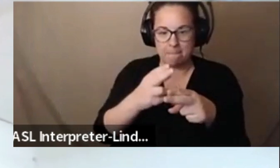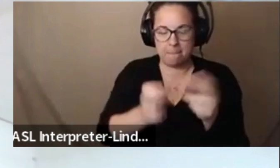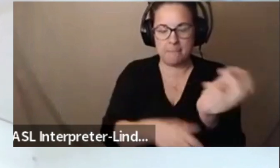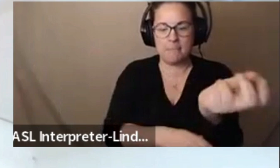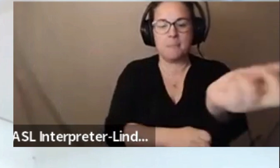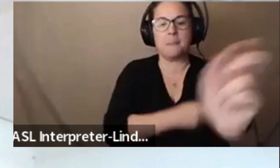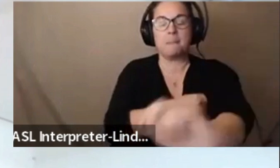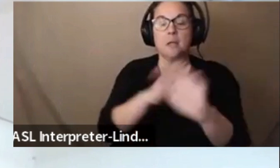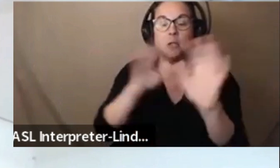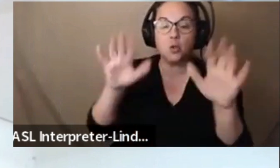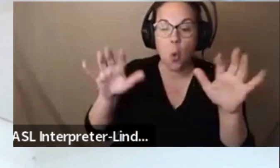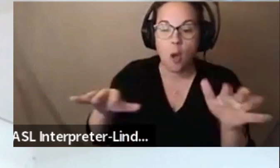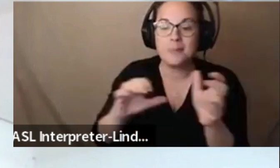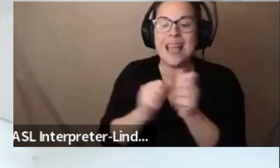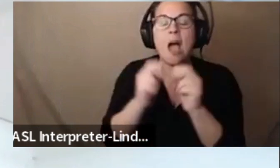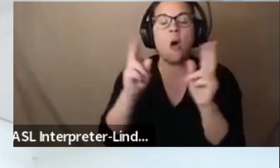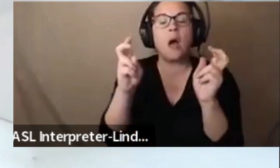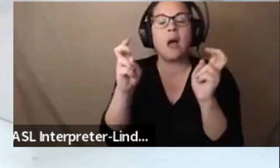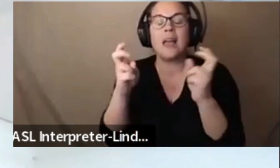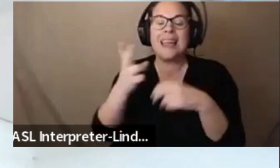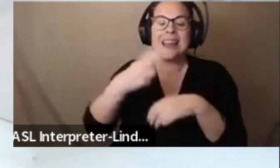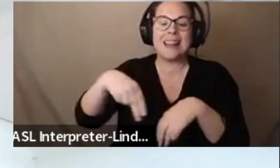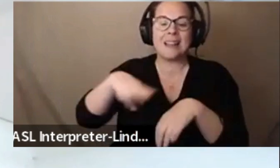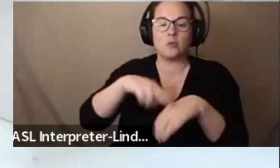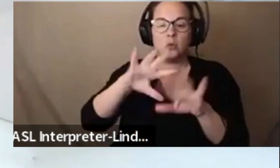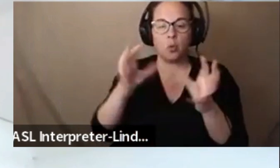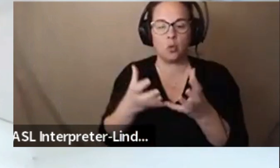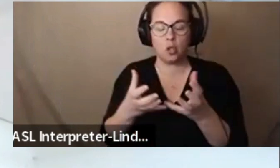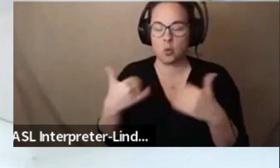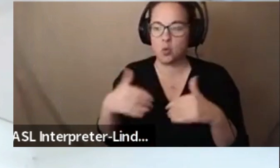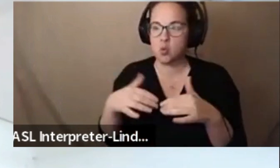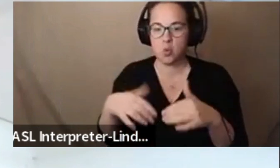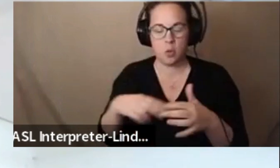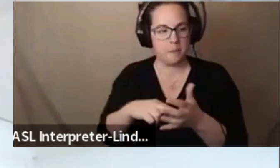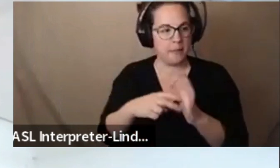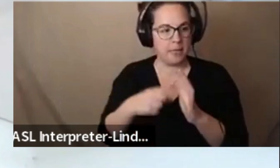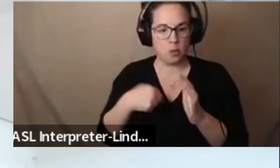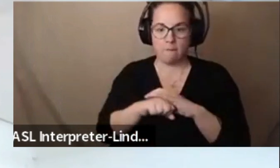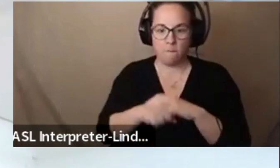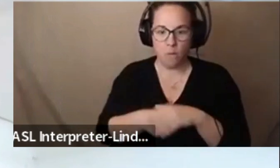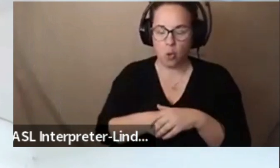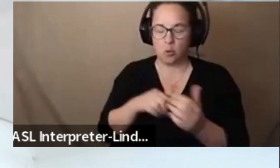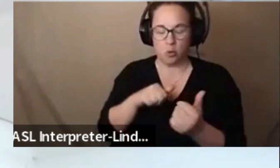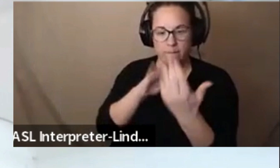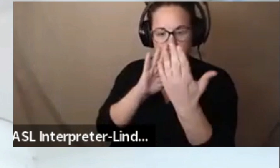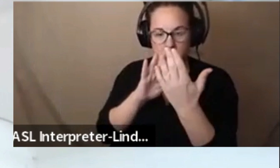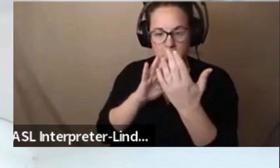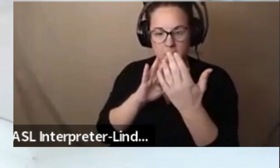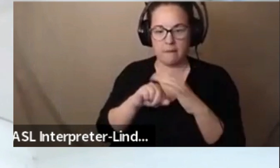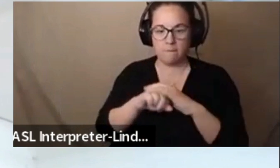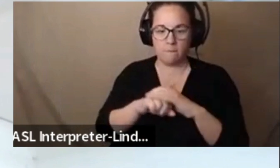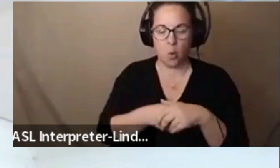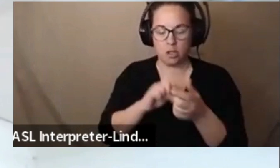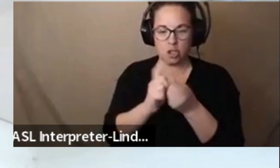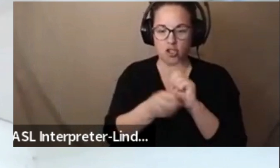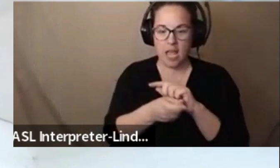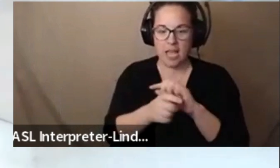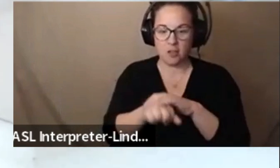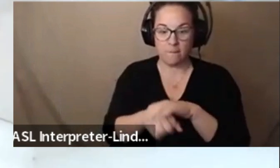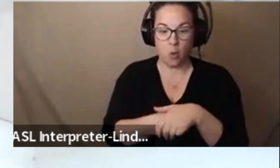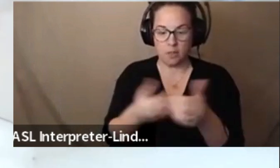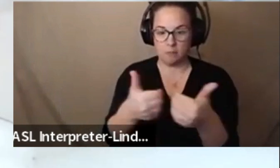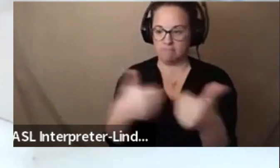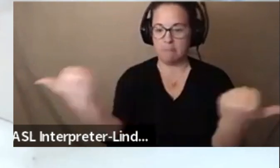but storms and the way the natural world forces us to confront things,